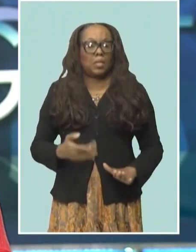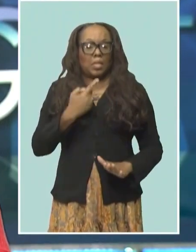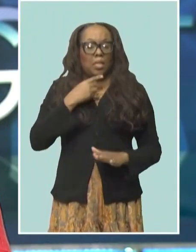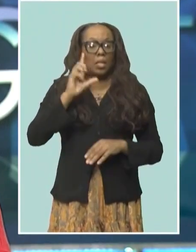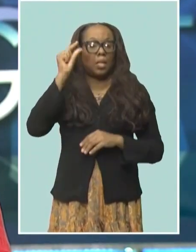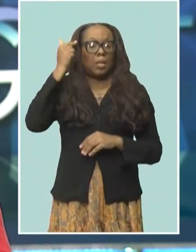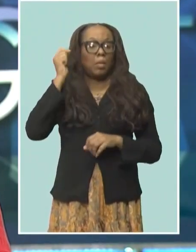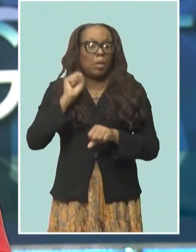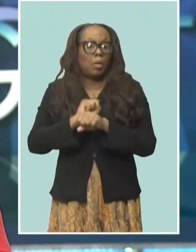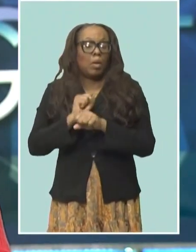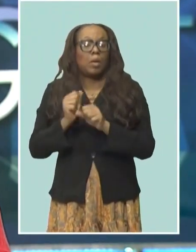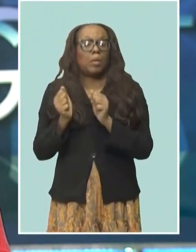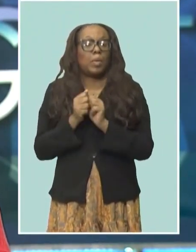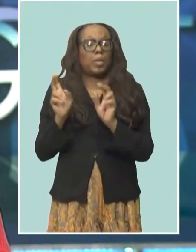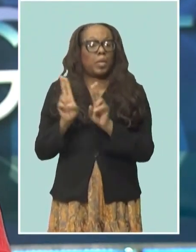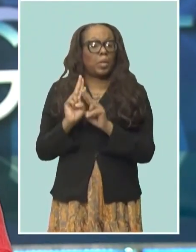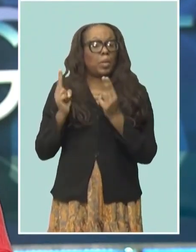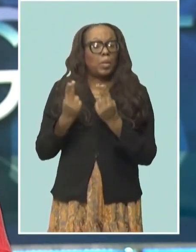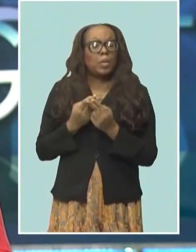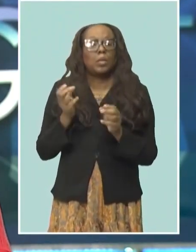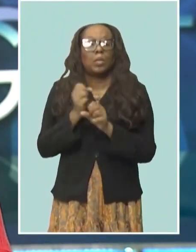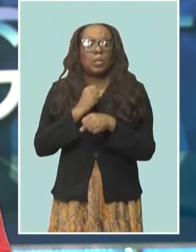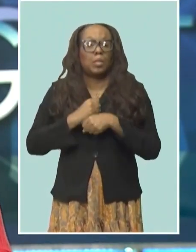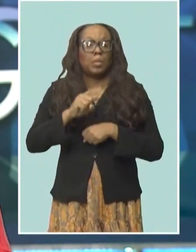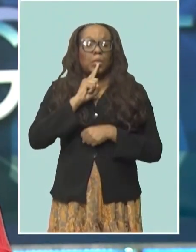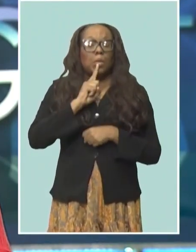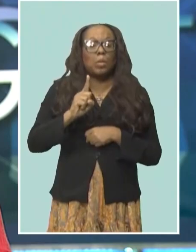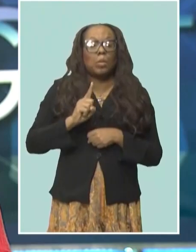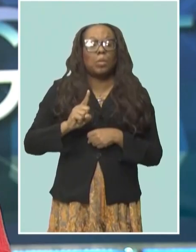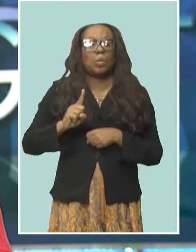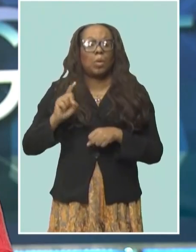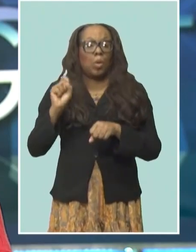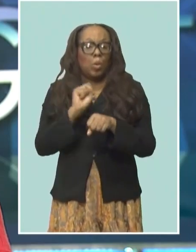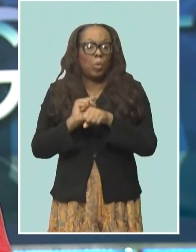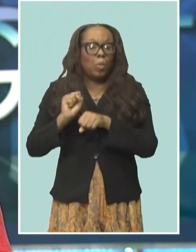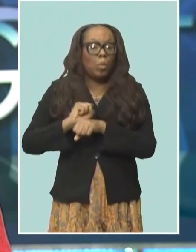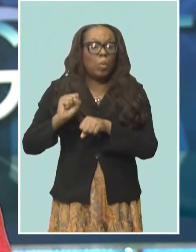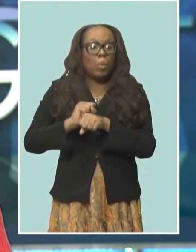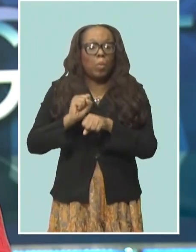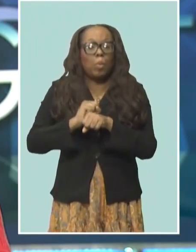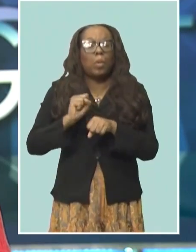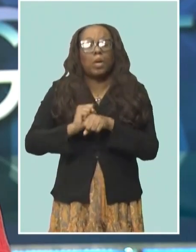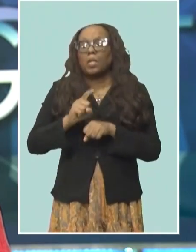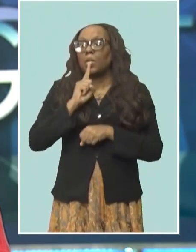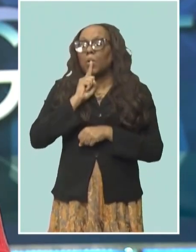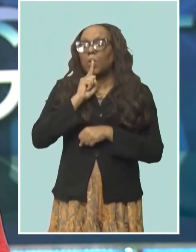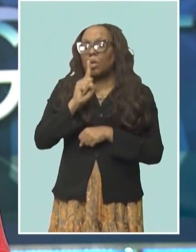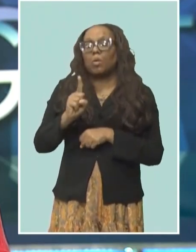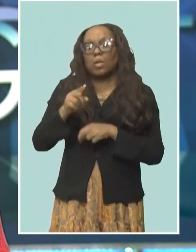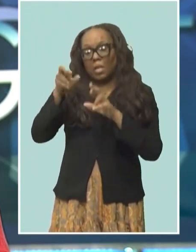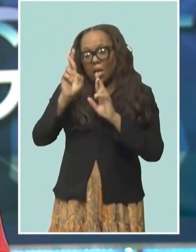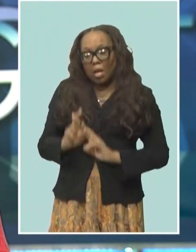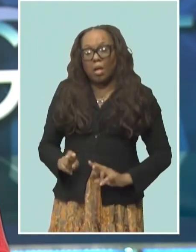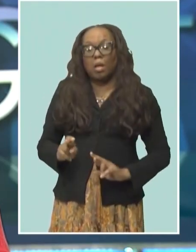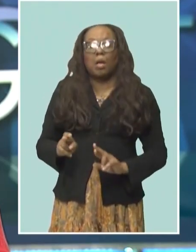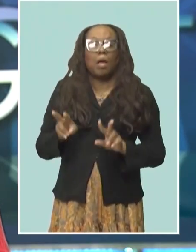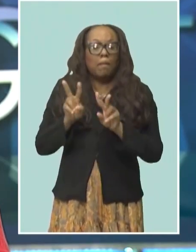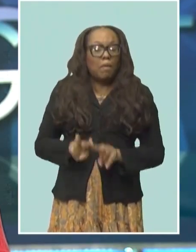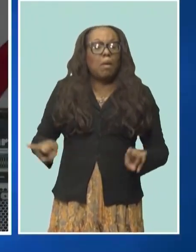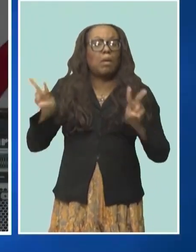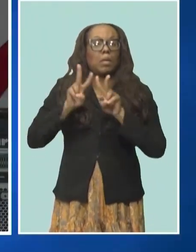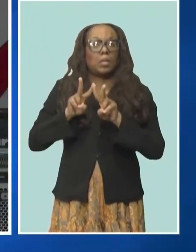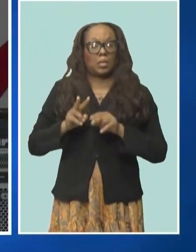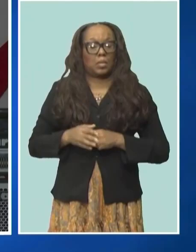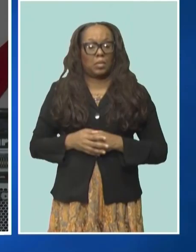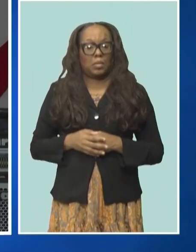says government is working with trade unions to ensure that work in Barbados is recognized as something of value.